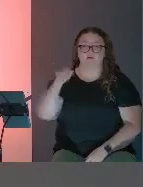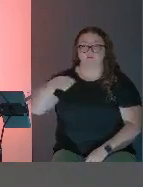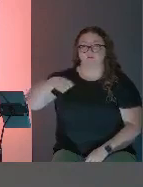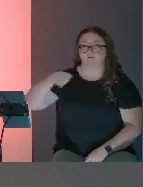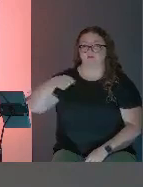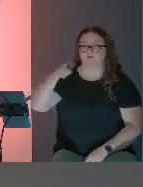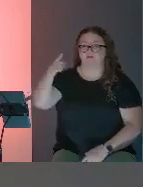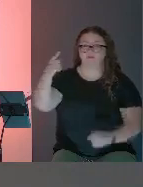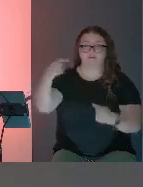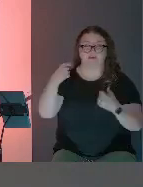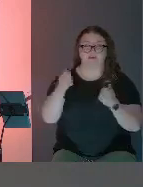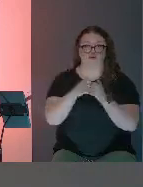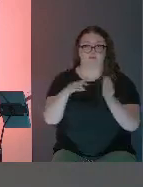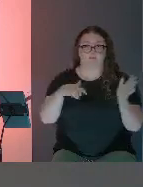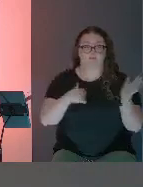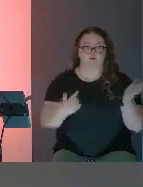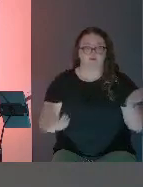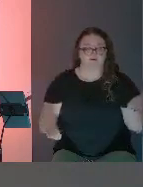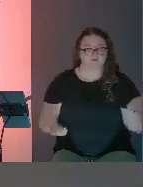me.